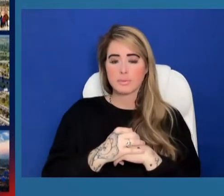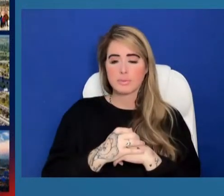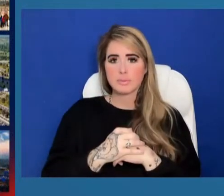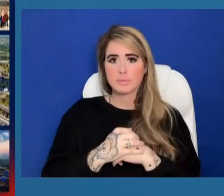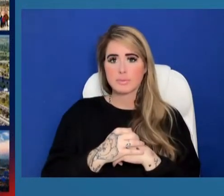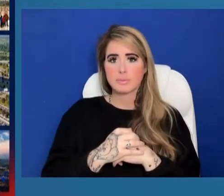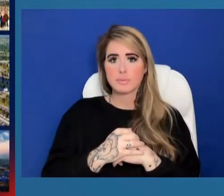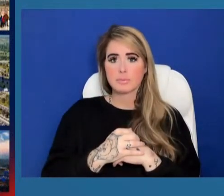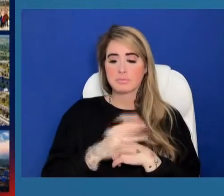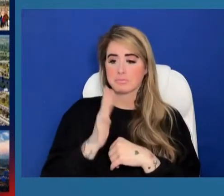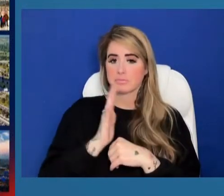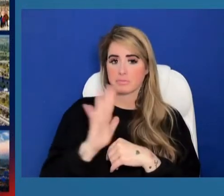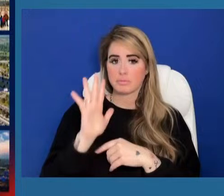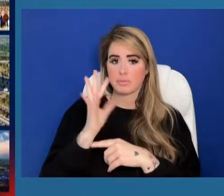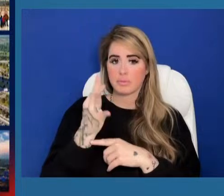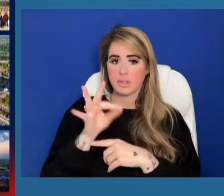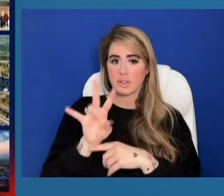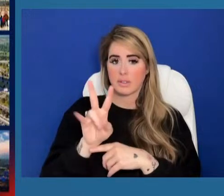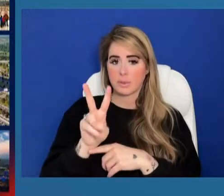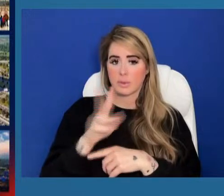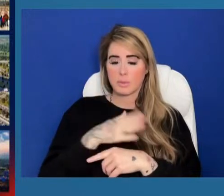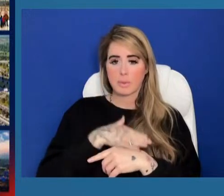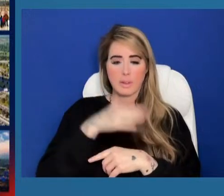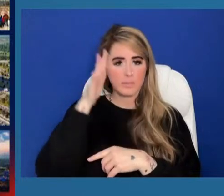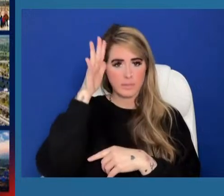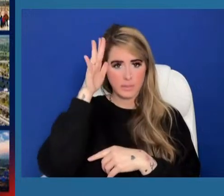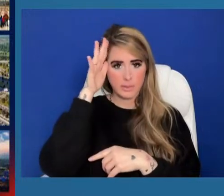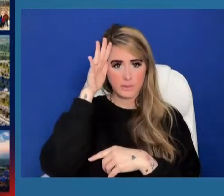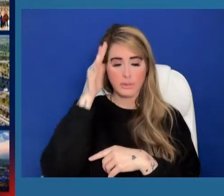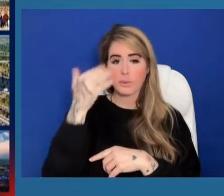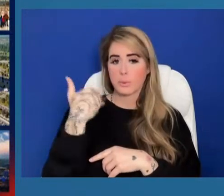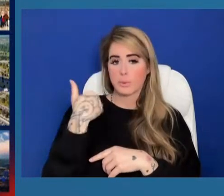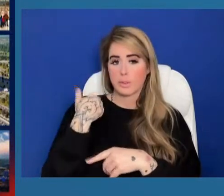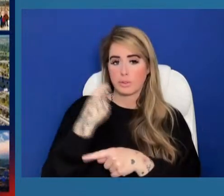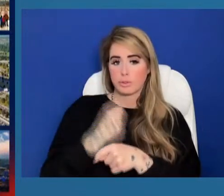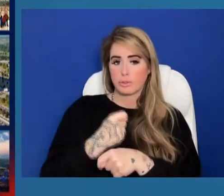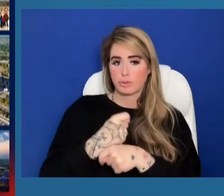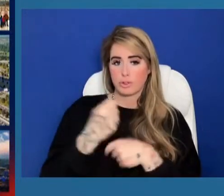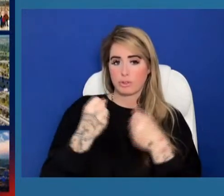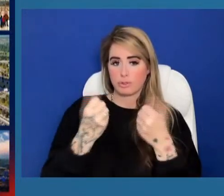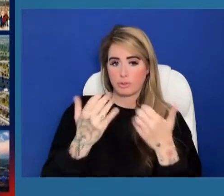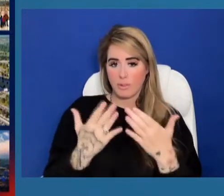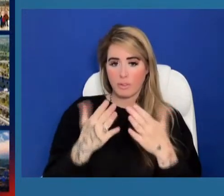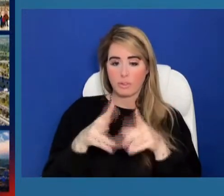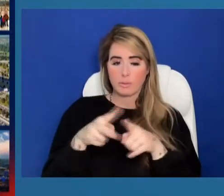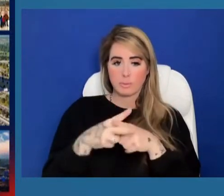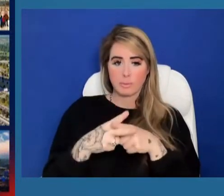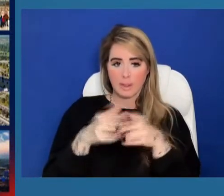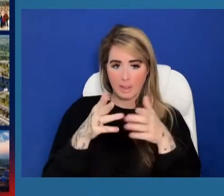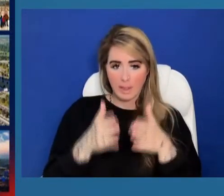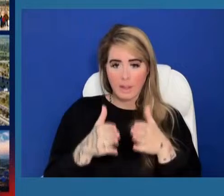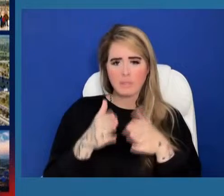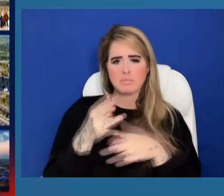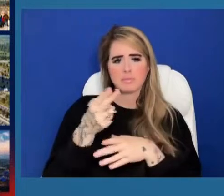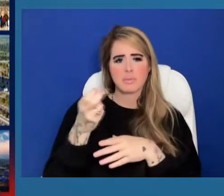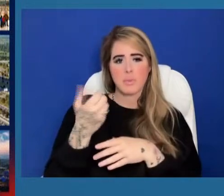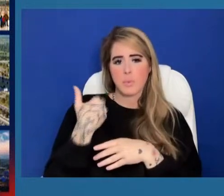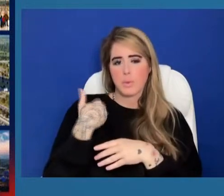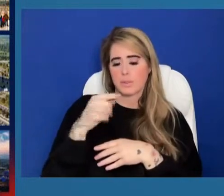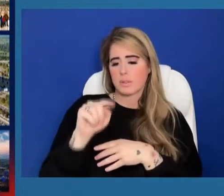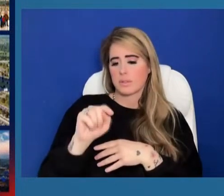Back in '72, my father was a truck driver, mechanic, and he was a teamster.